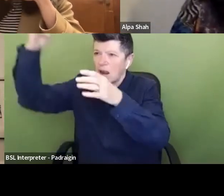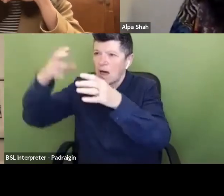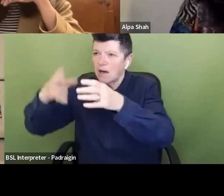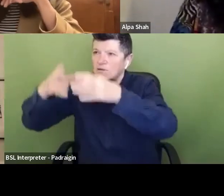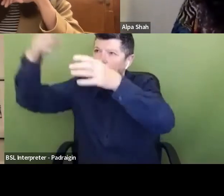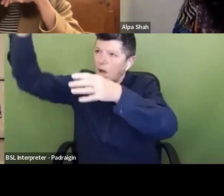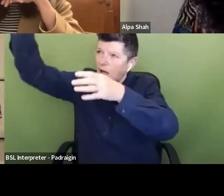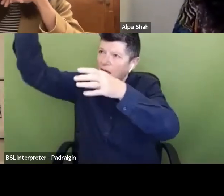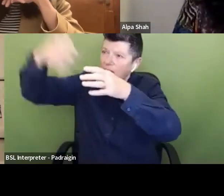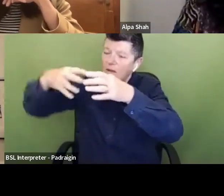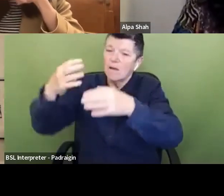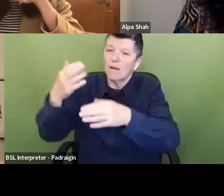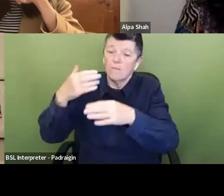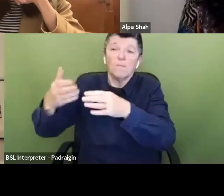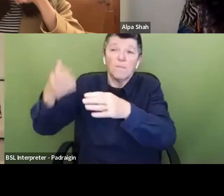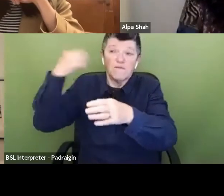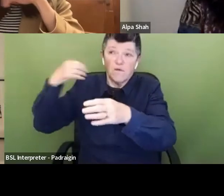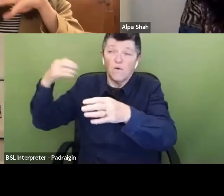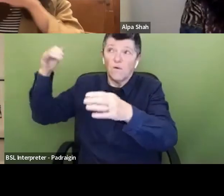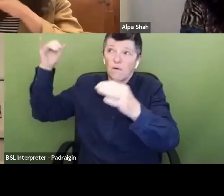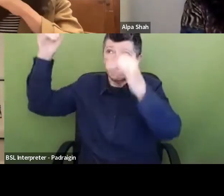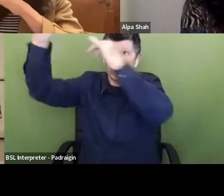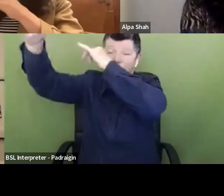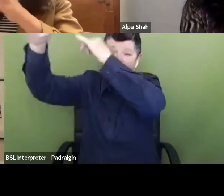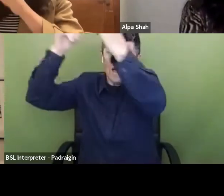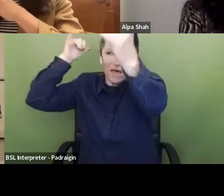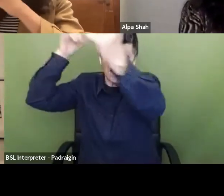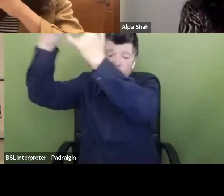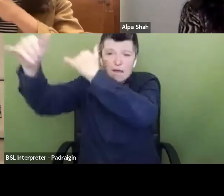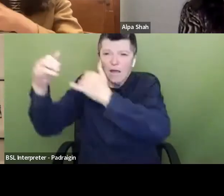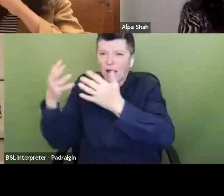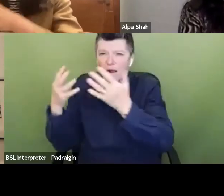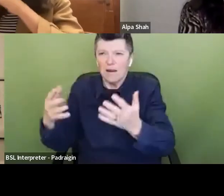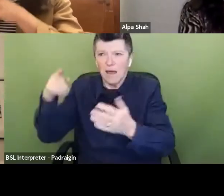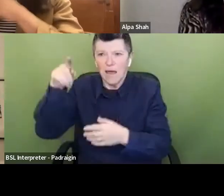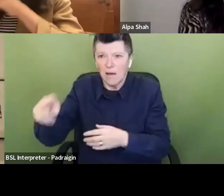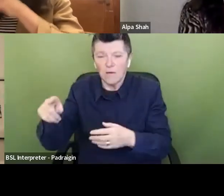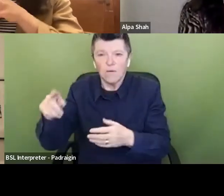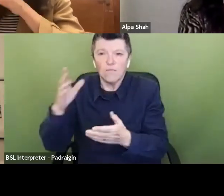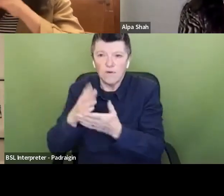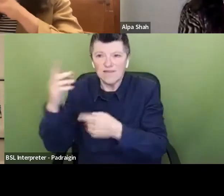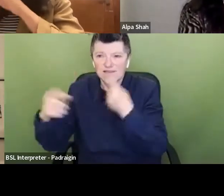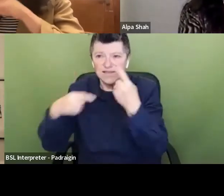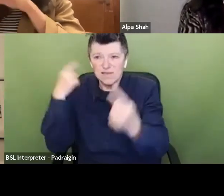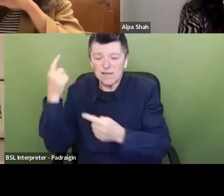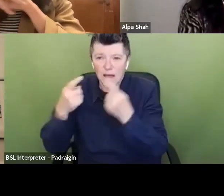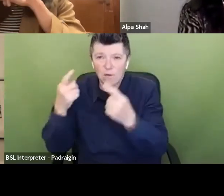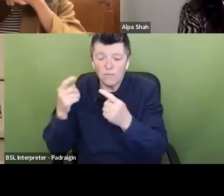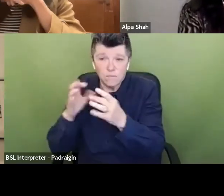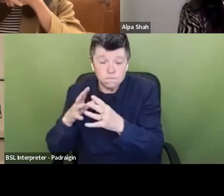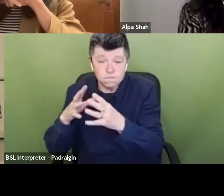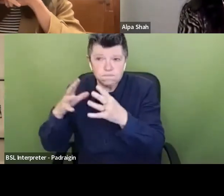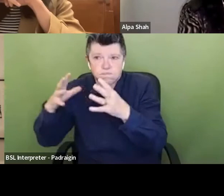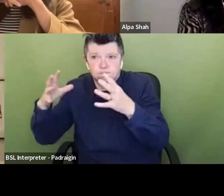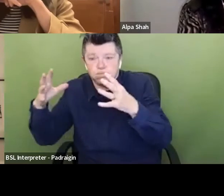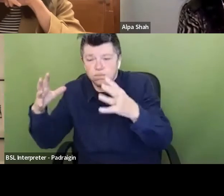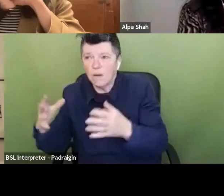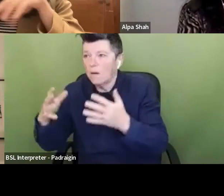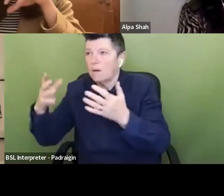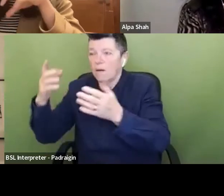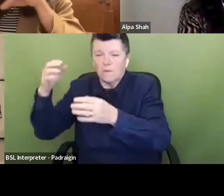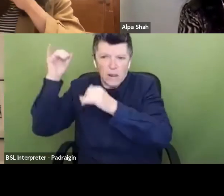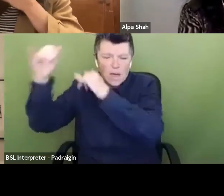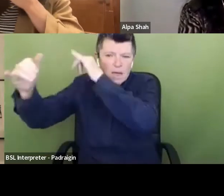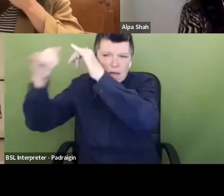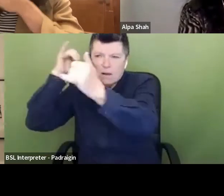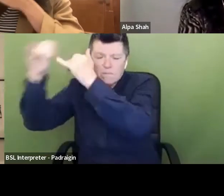paths were above Chelsea. And now these light wells, instead of capturing light, they capture this reverberating echo of the plains. But